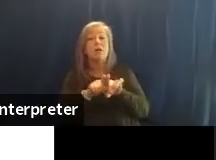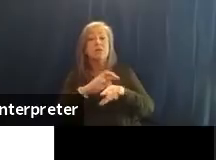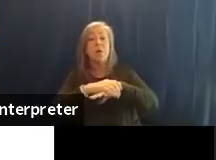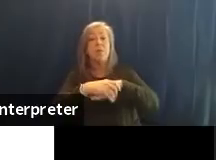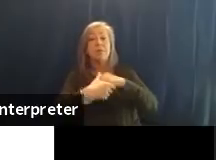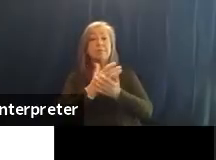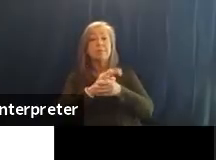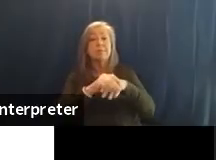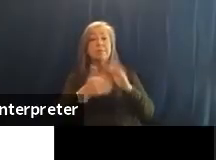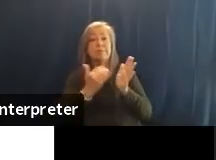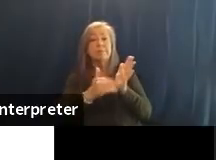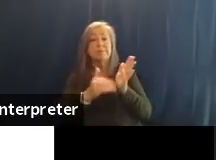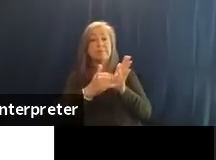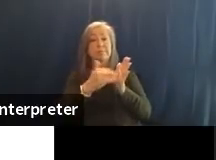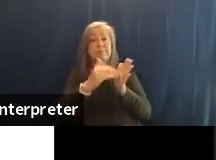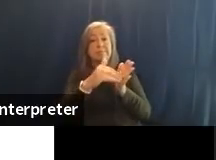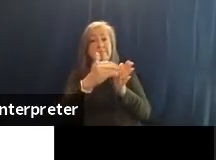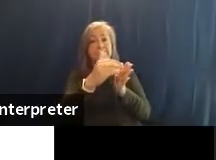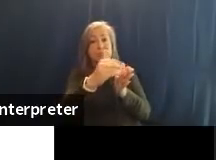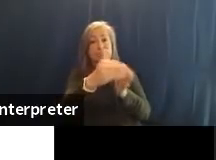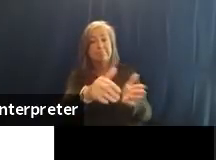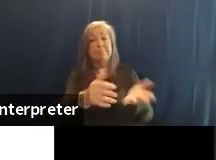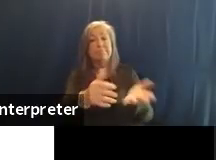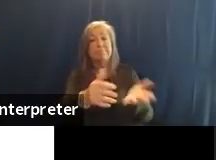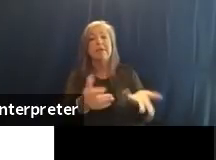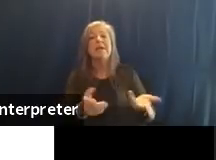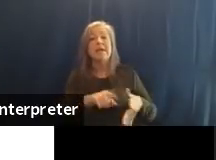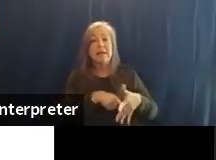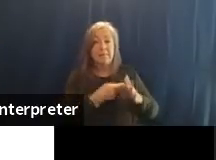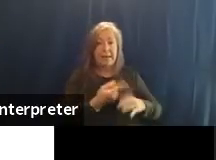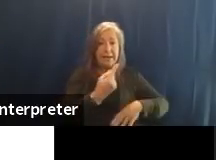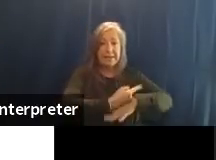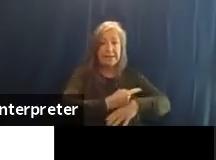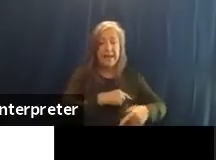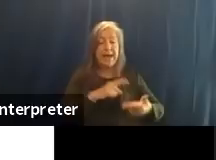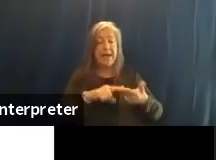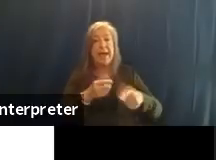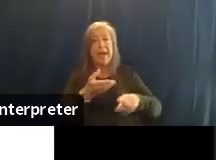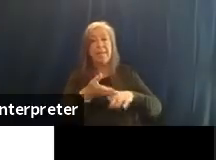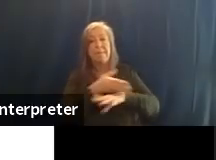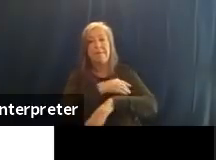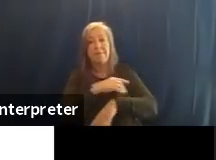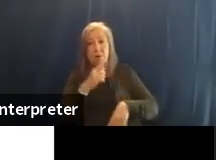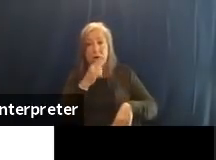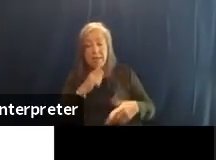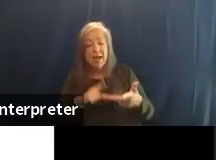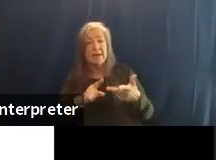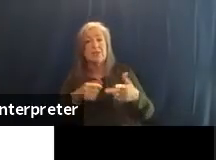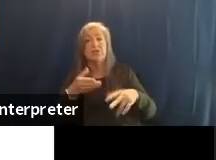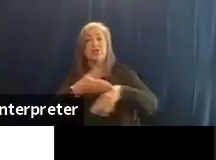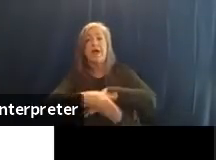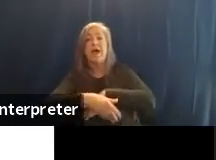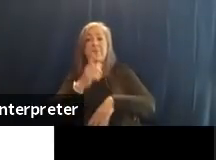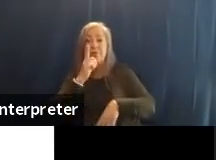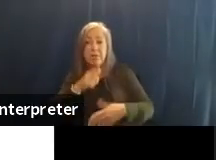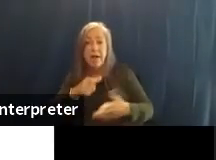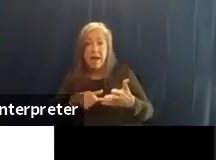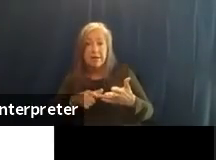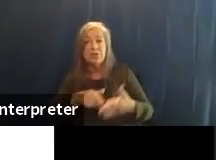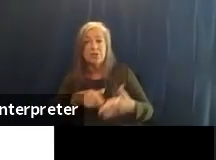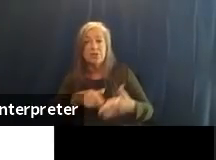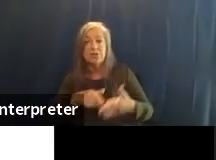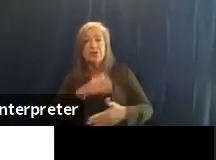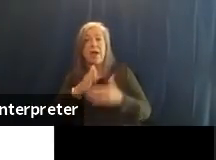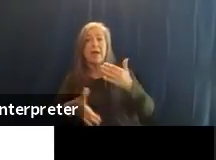many times a day, beginning of the day, before lunch, after lunch, before the end of day. Big thing though to remember is